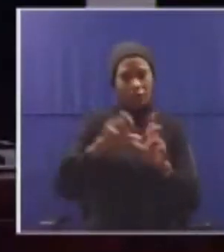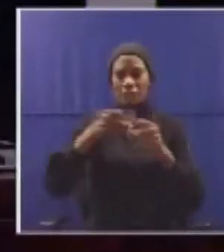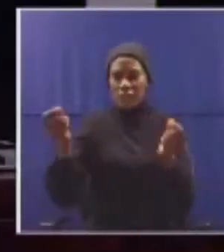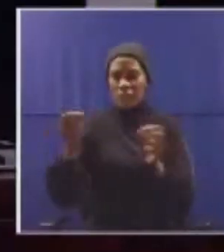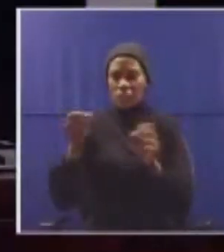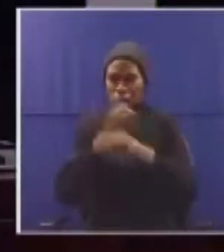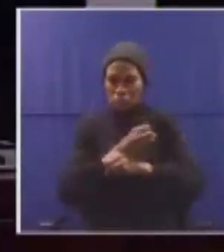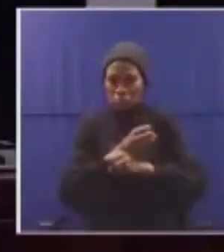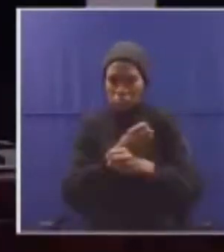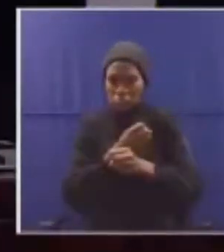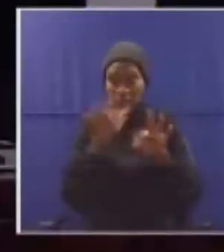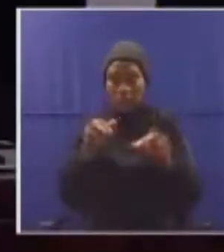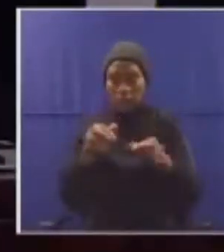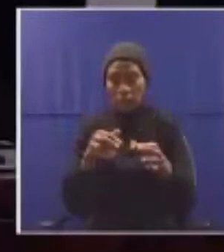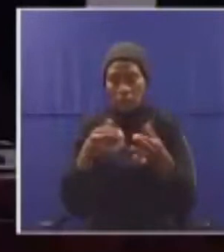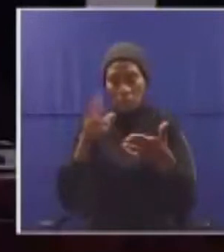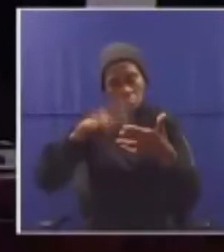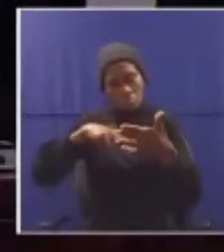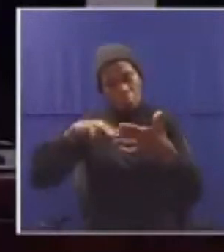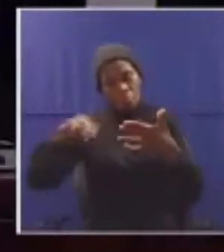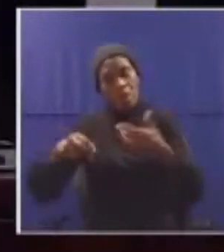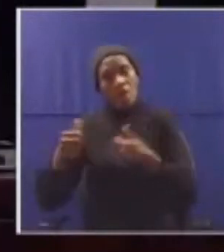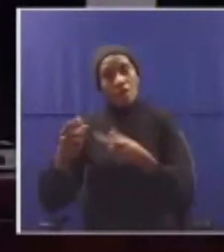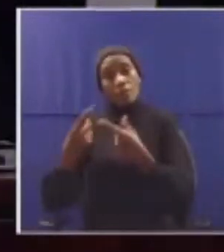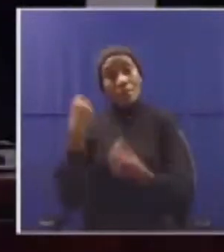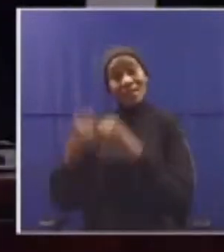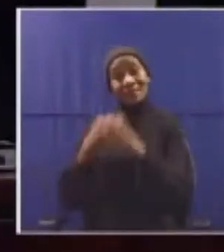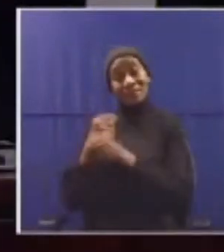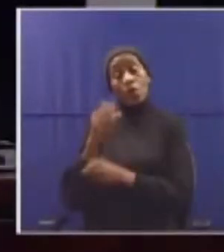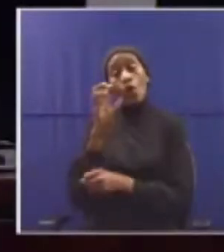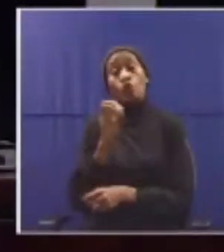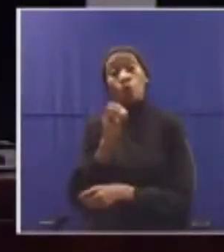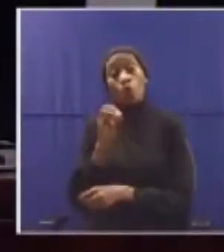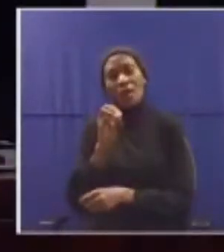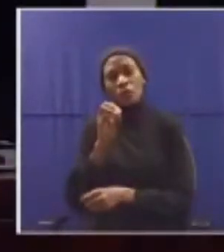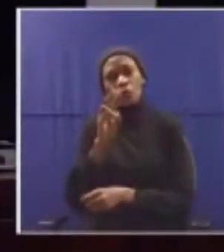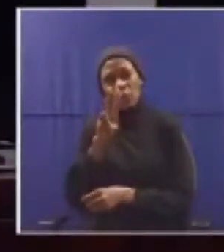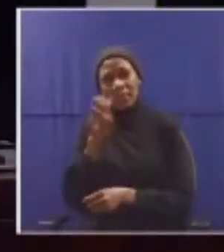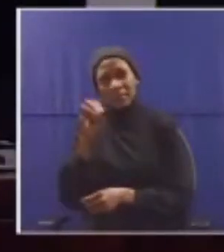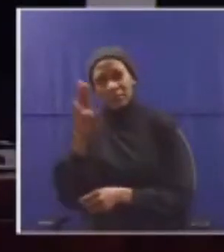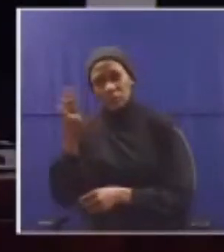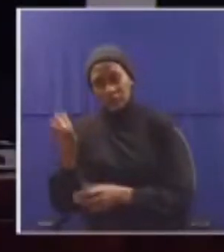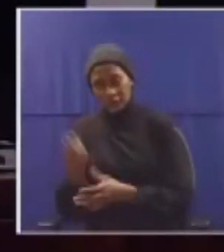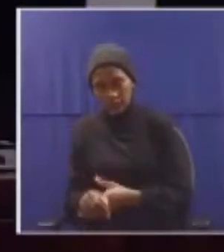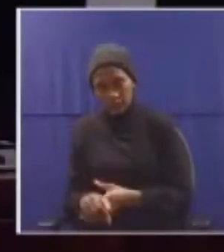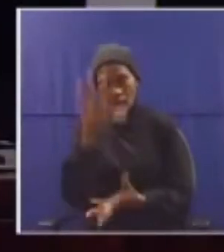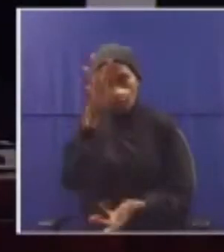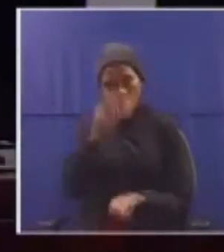to the public in October 2020. A total of